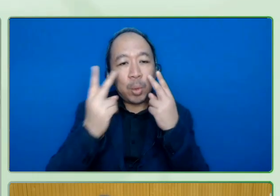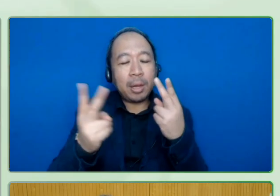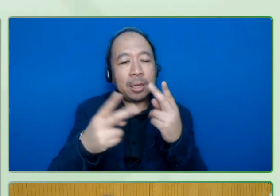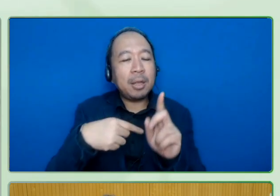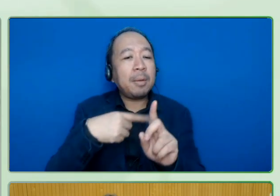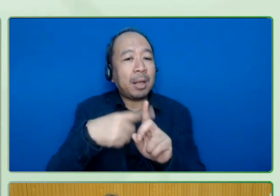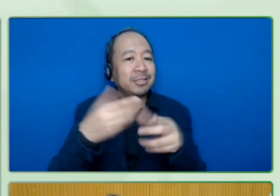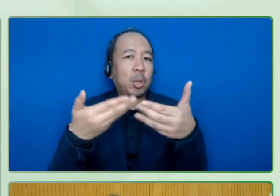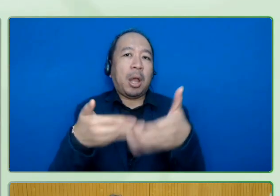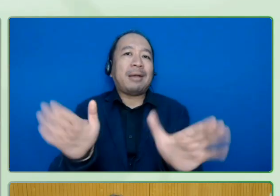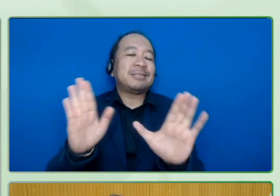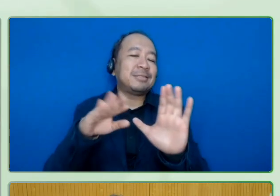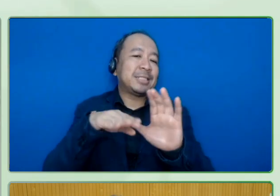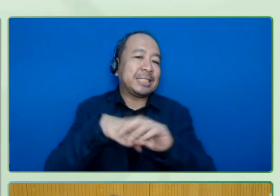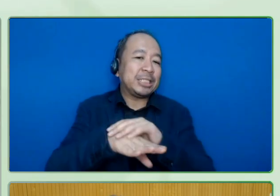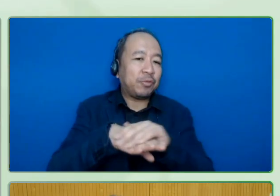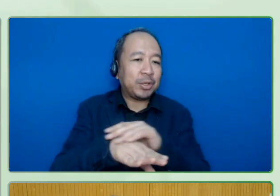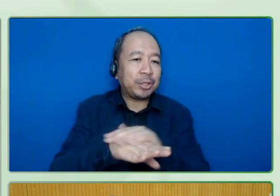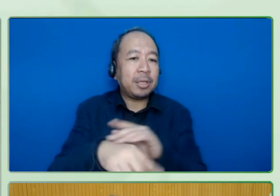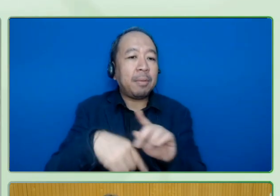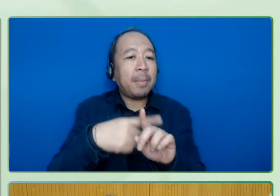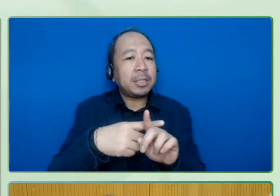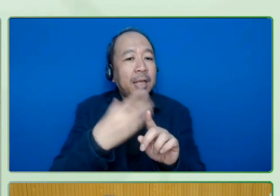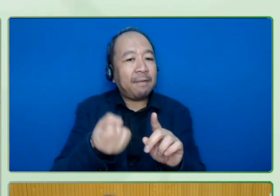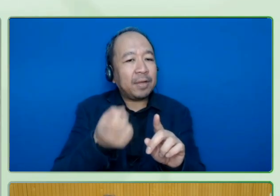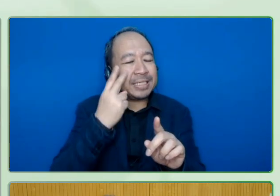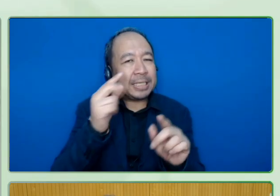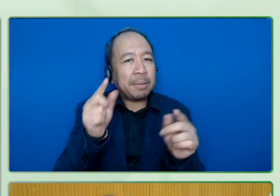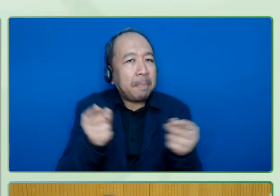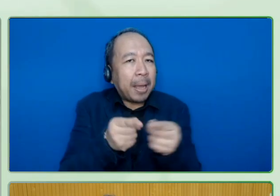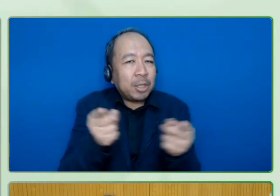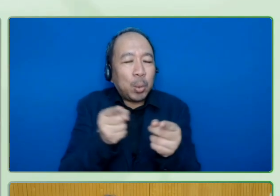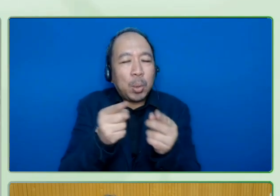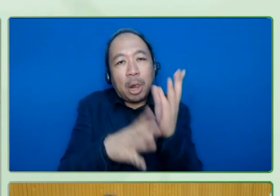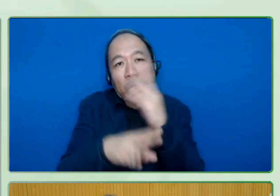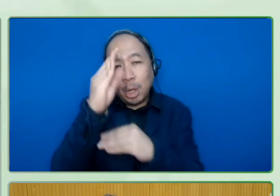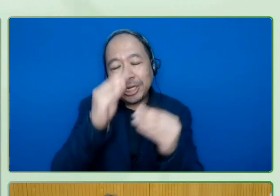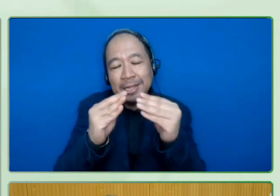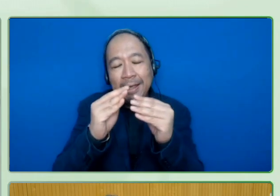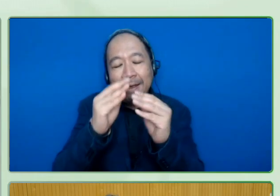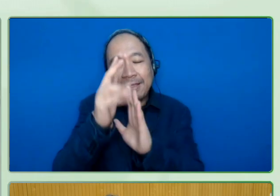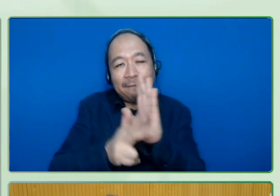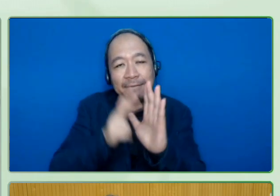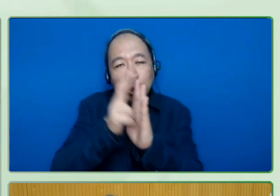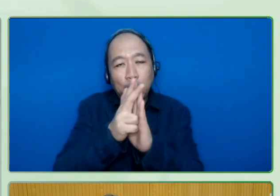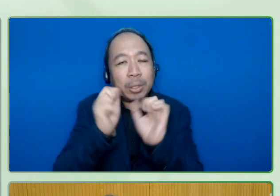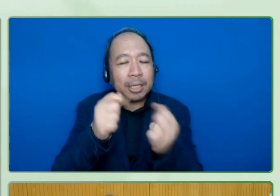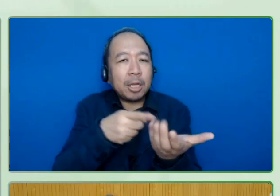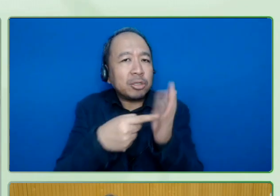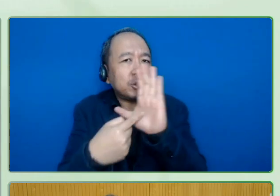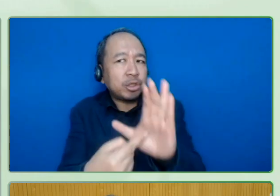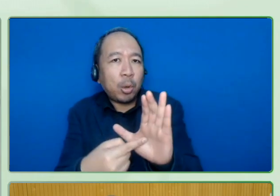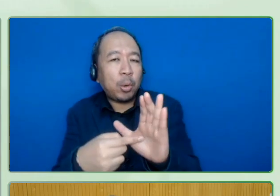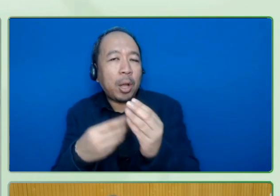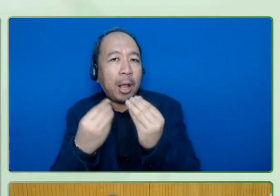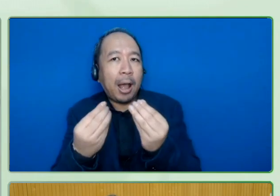micro-learning videos and guides to interaction, where we wanted really to showcase in a practical way to parents how